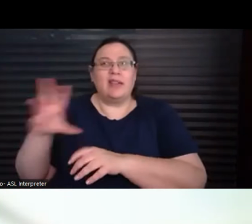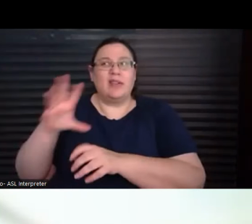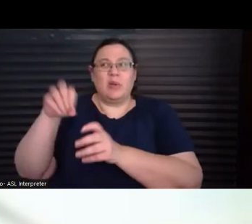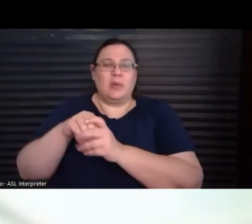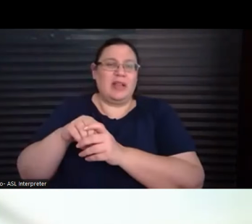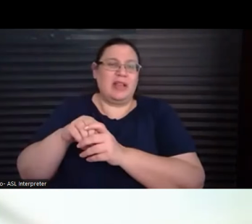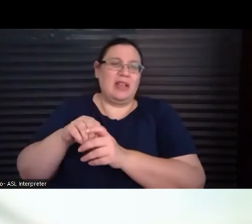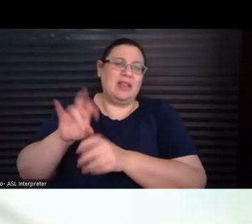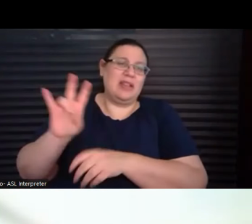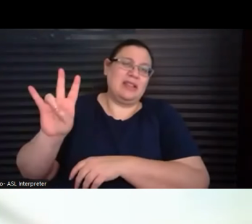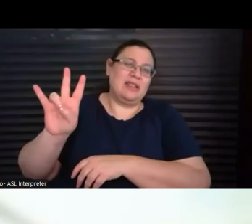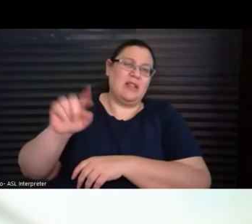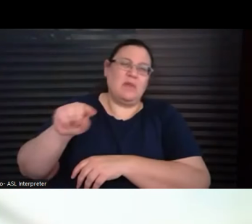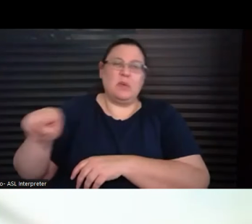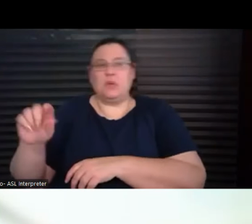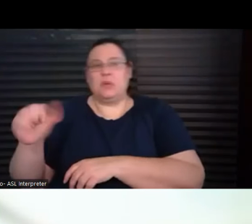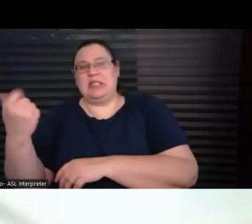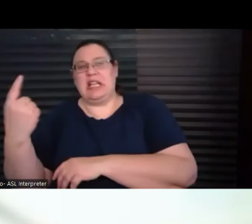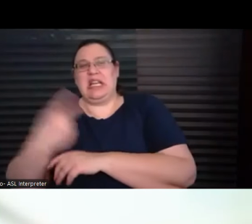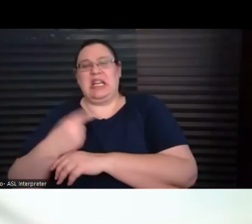10 days.